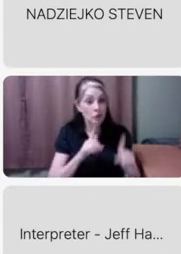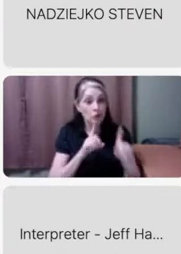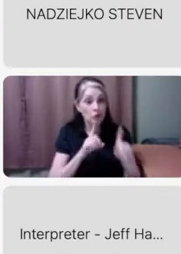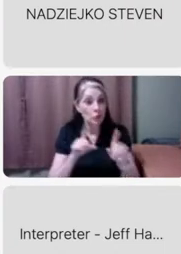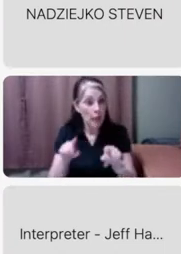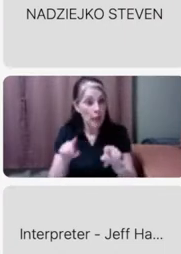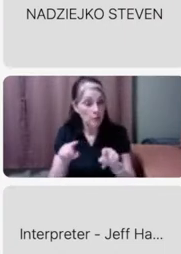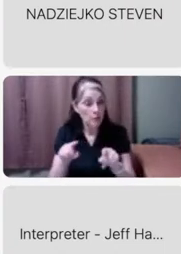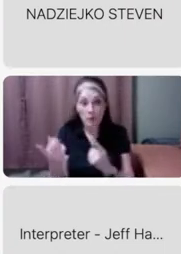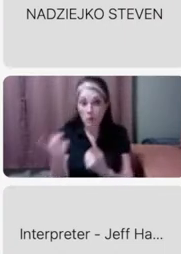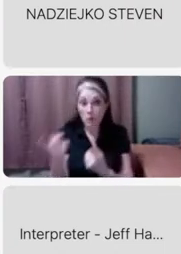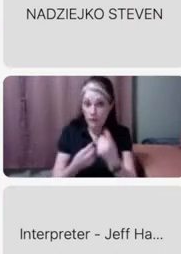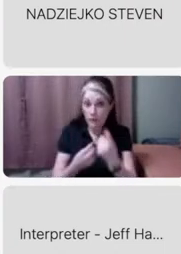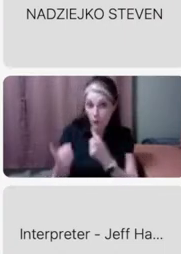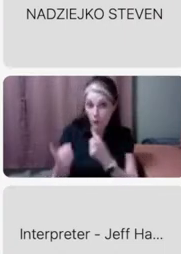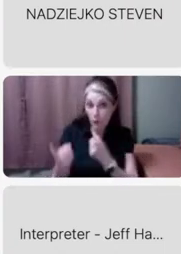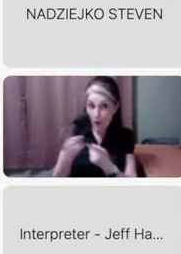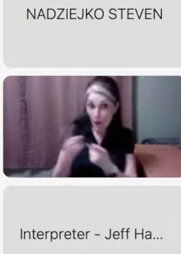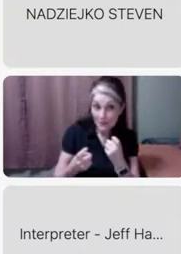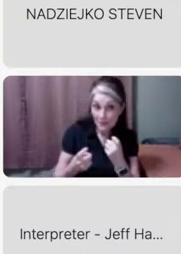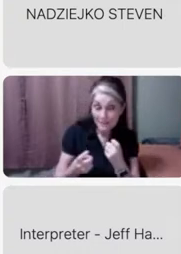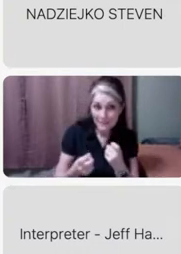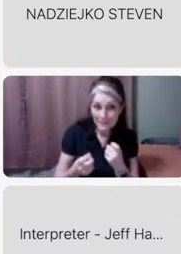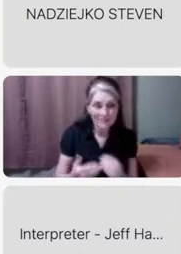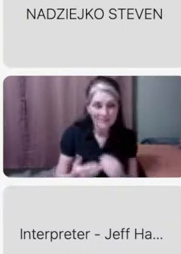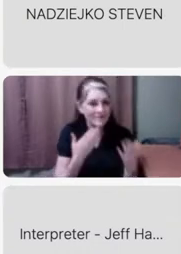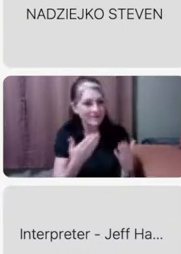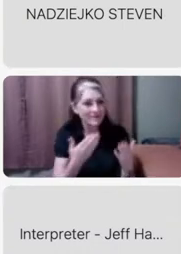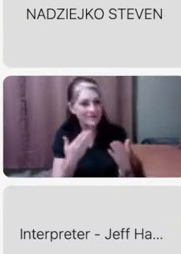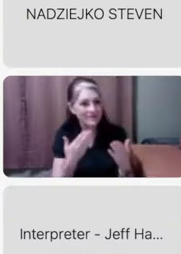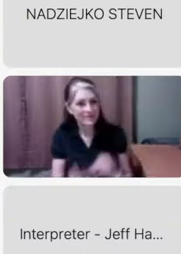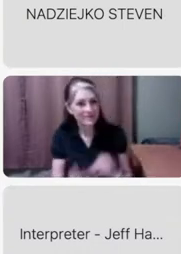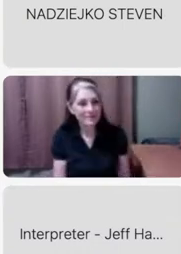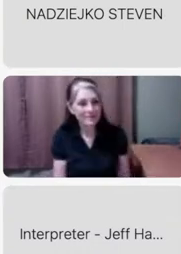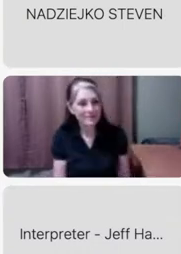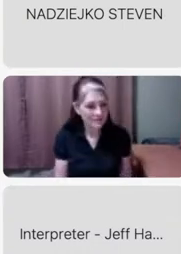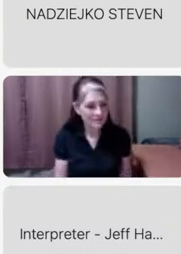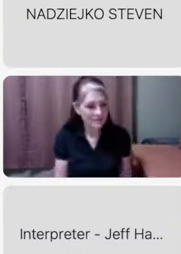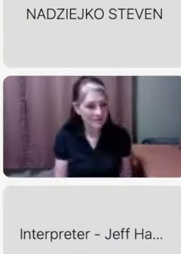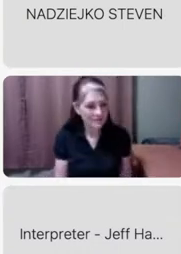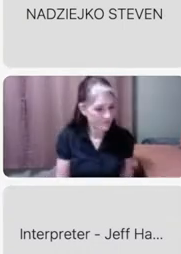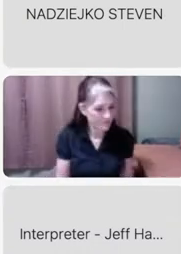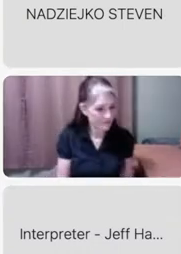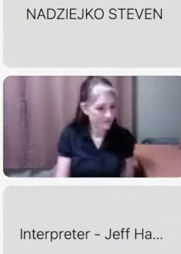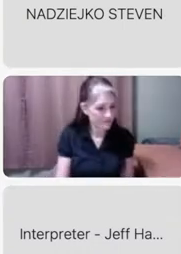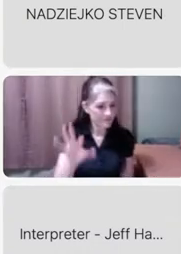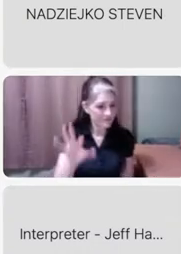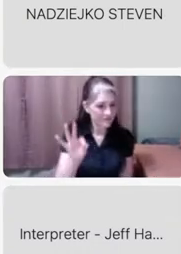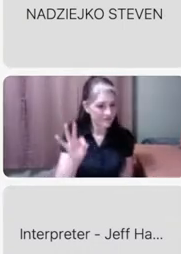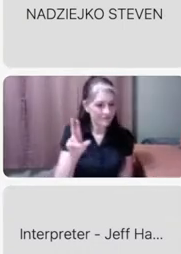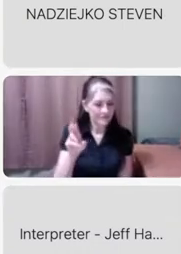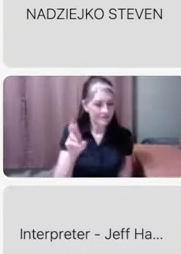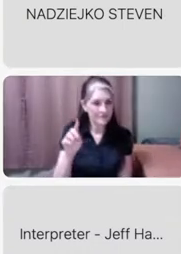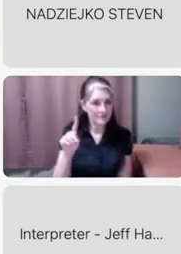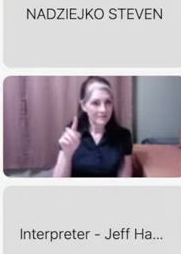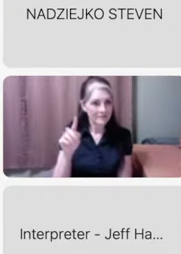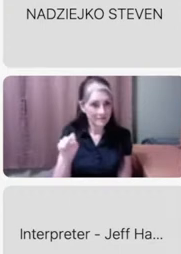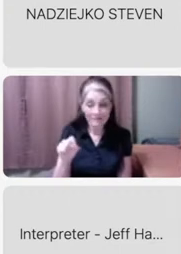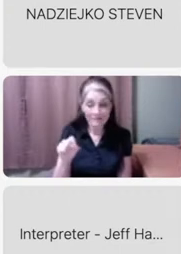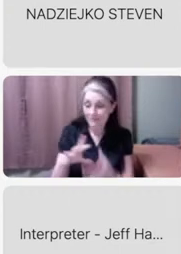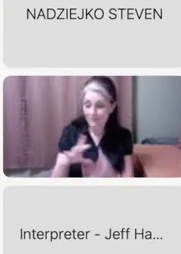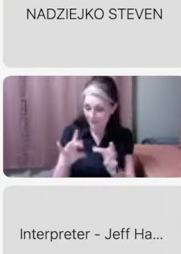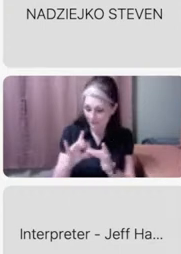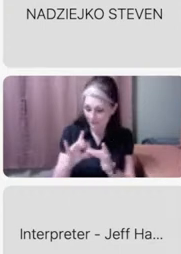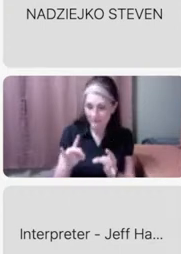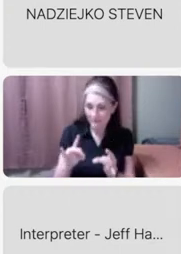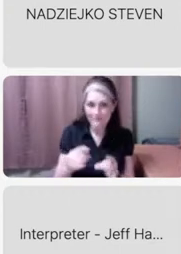may have thank you so much uh board member comments mr fuentes you know mr fuentes always has to say something